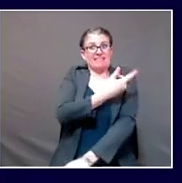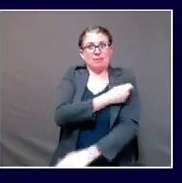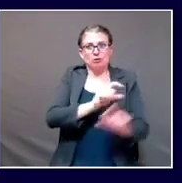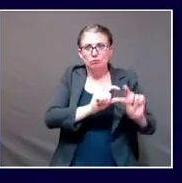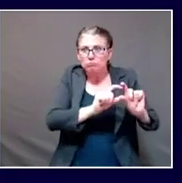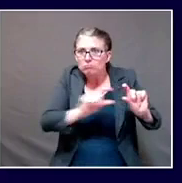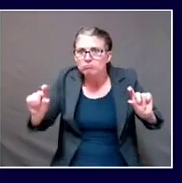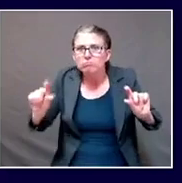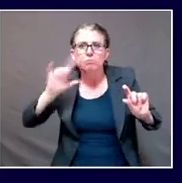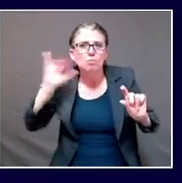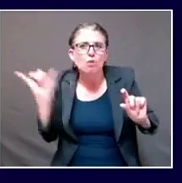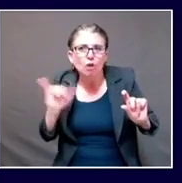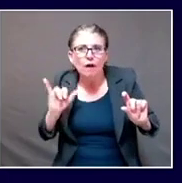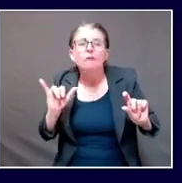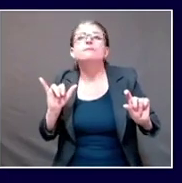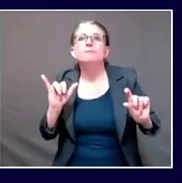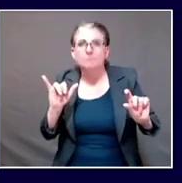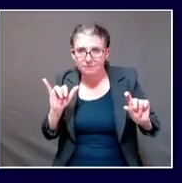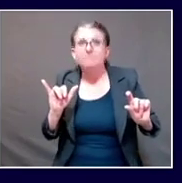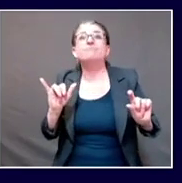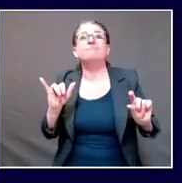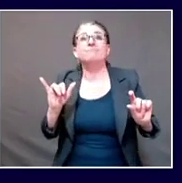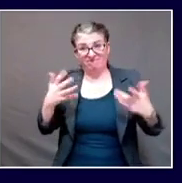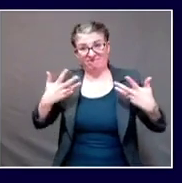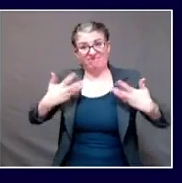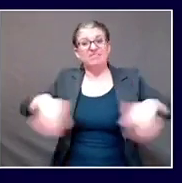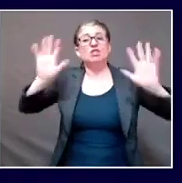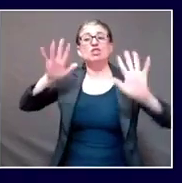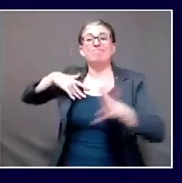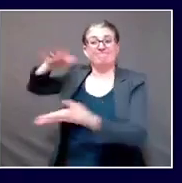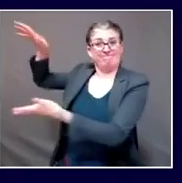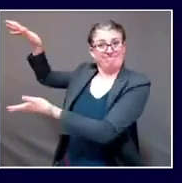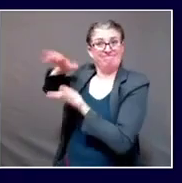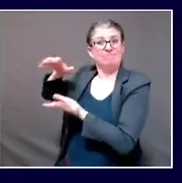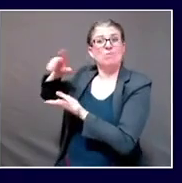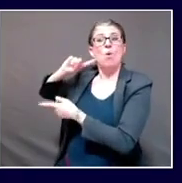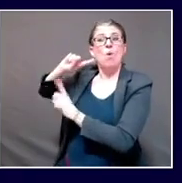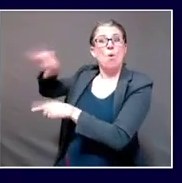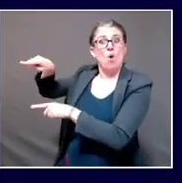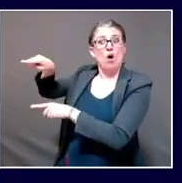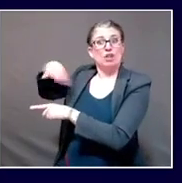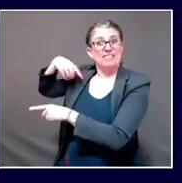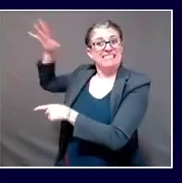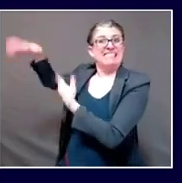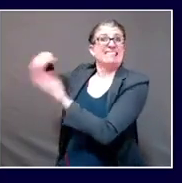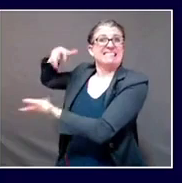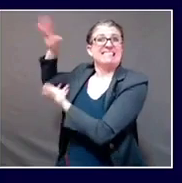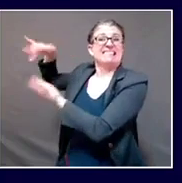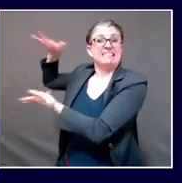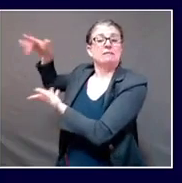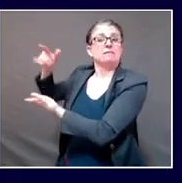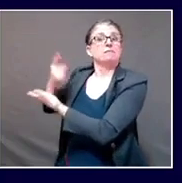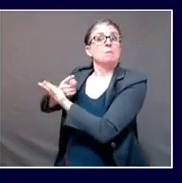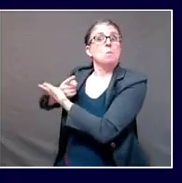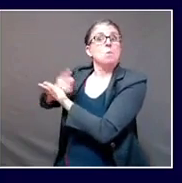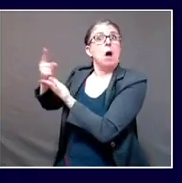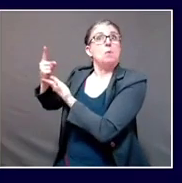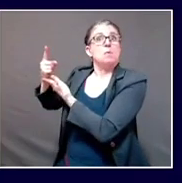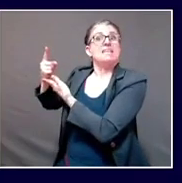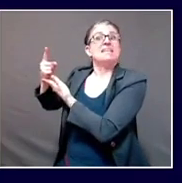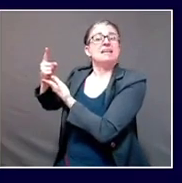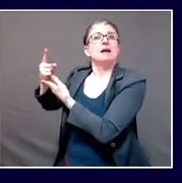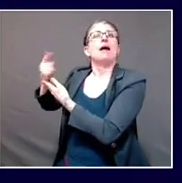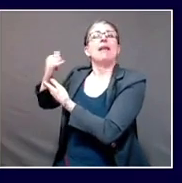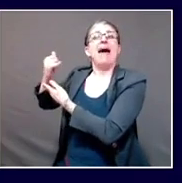week number two of that for vaccines related to COVID-19. As many may have heard yesterday,